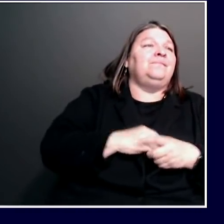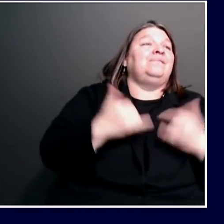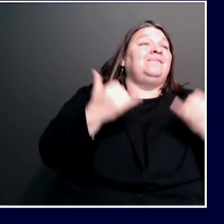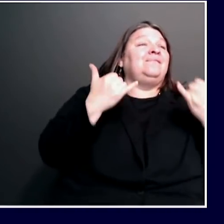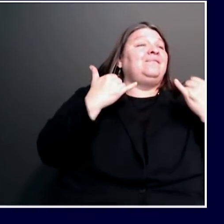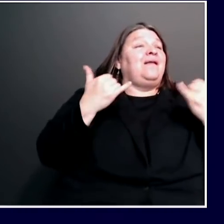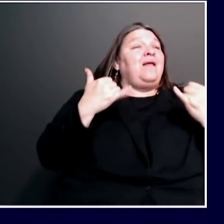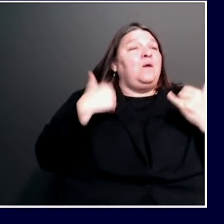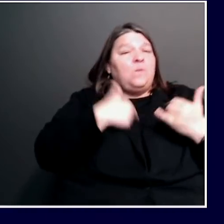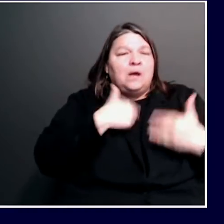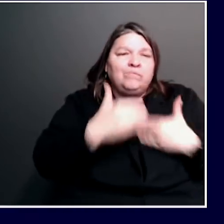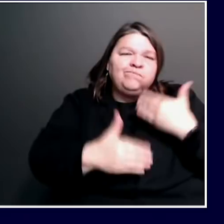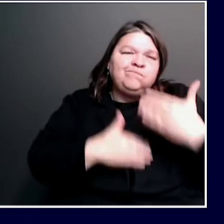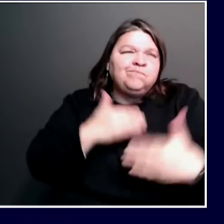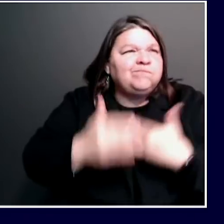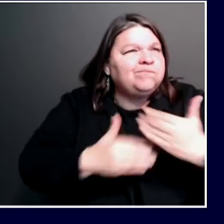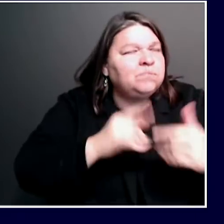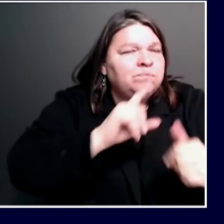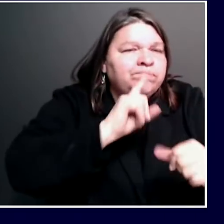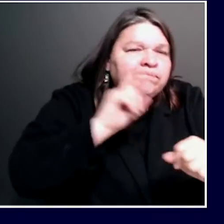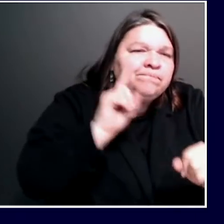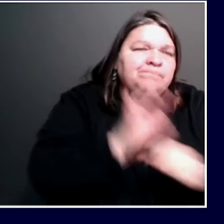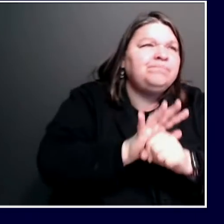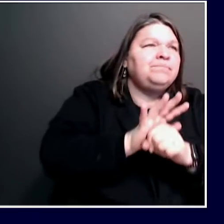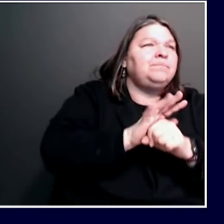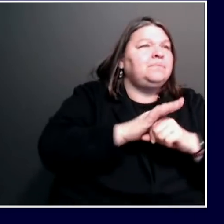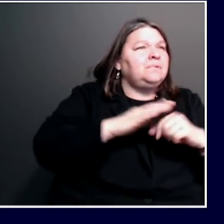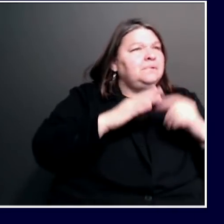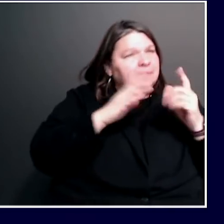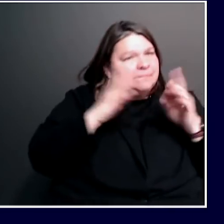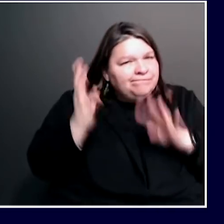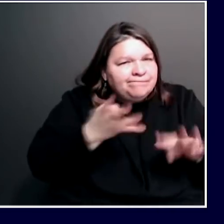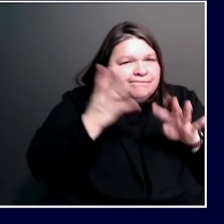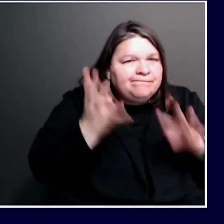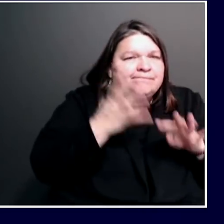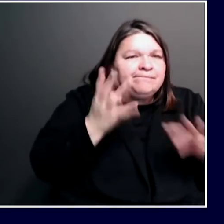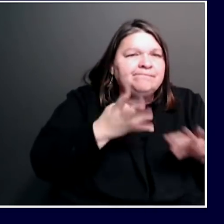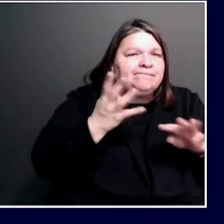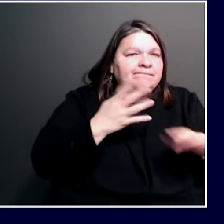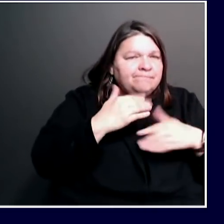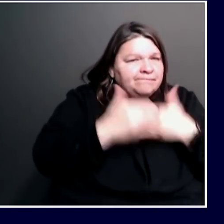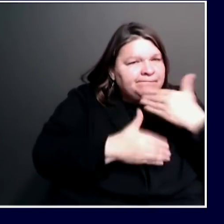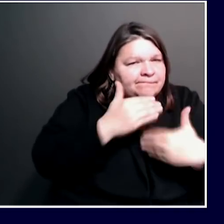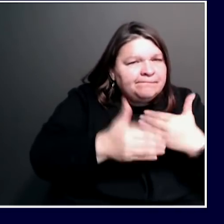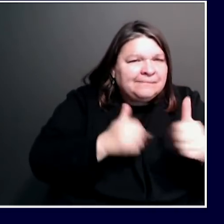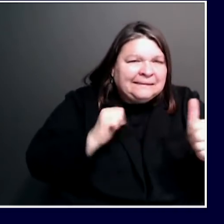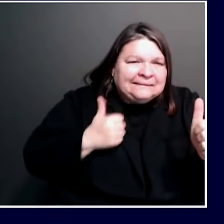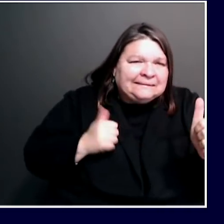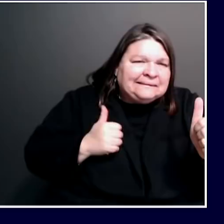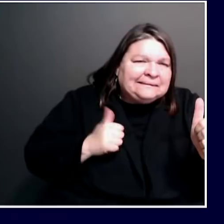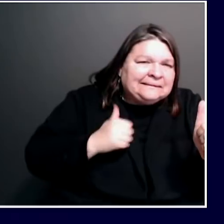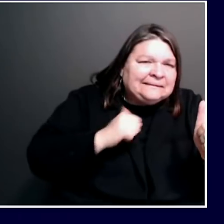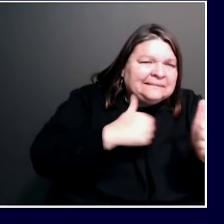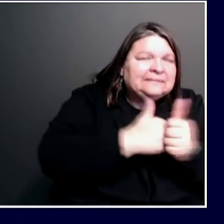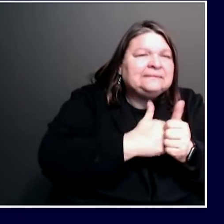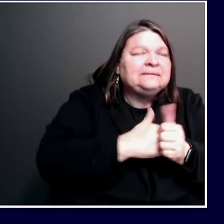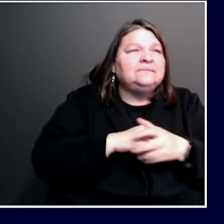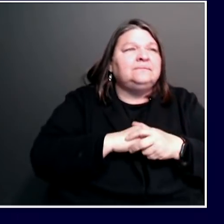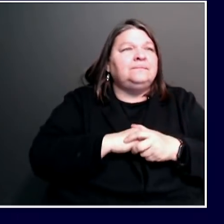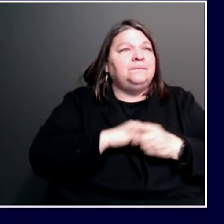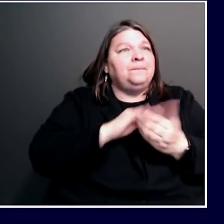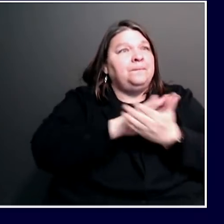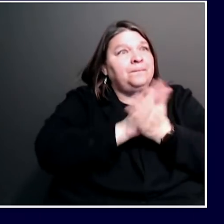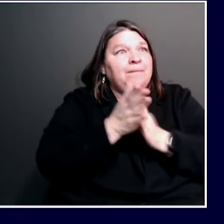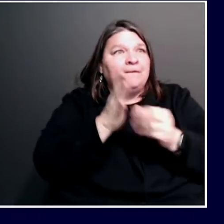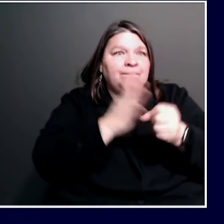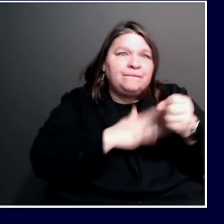We're committed toward doing it, and we've cleared the decks for the team of specialists that's working on it to be fully committed to getting it done. I don't have a date